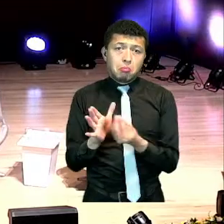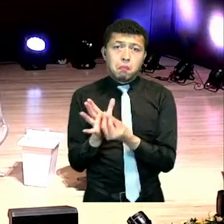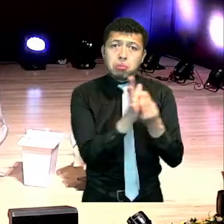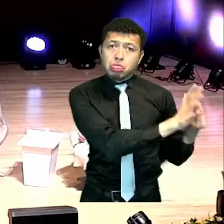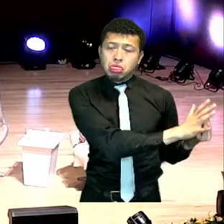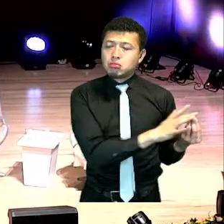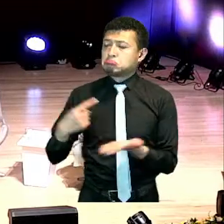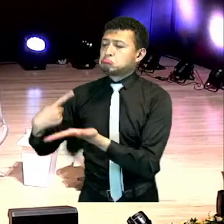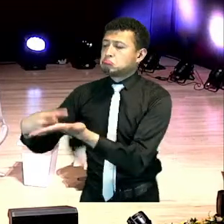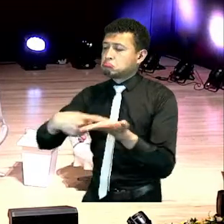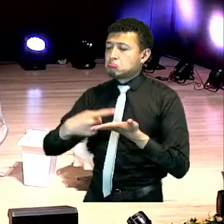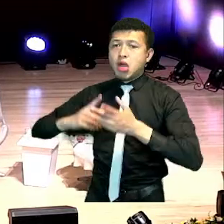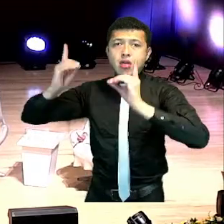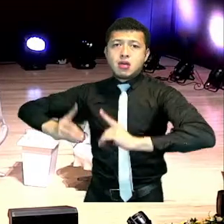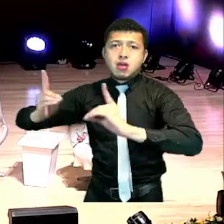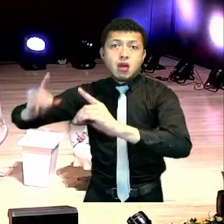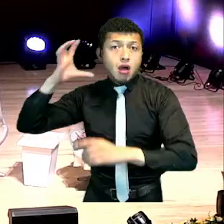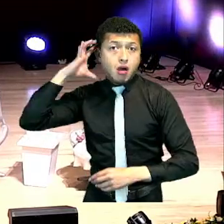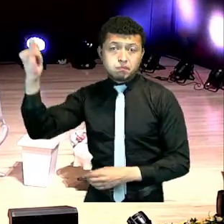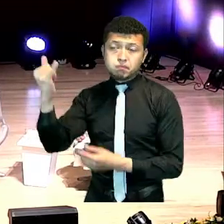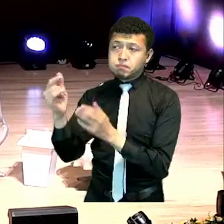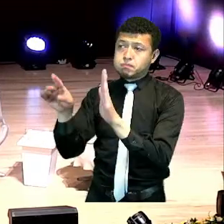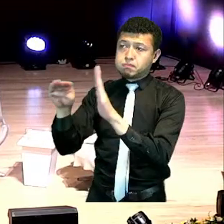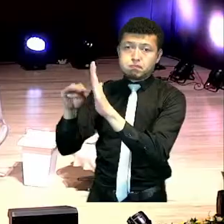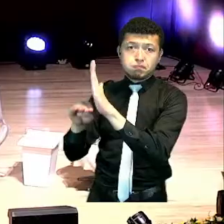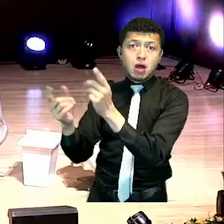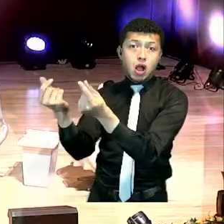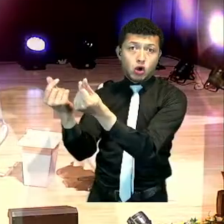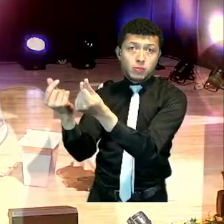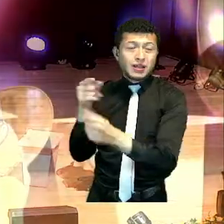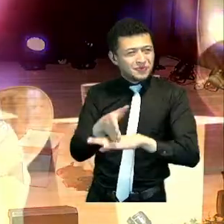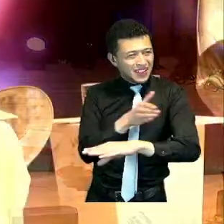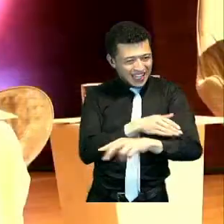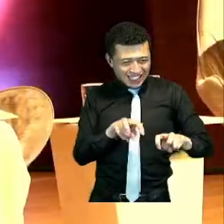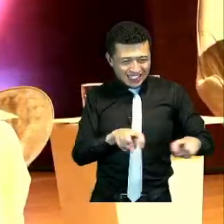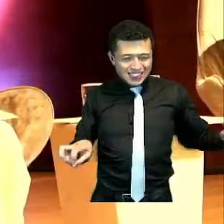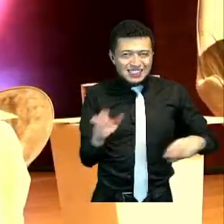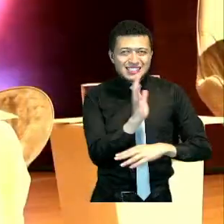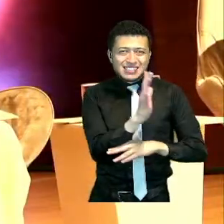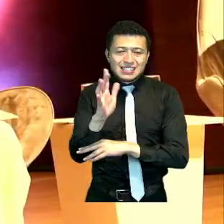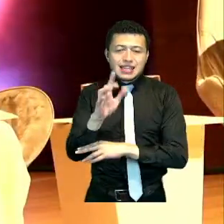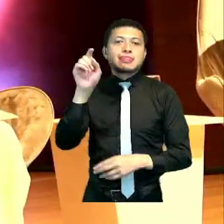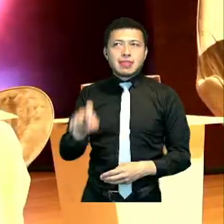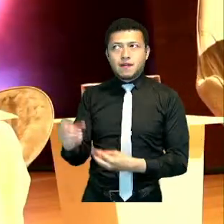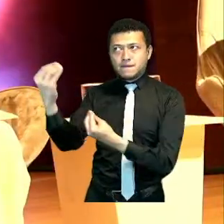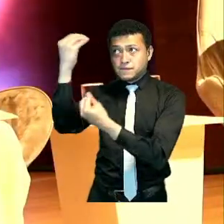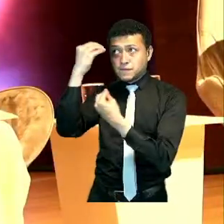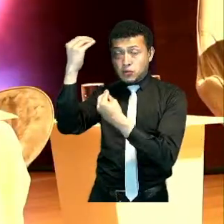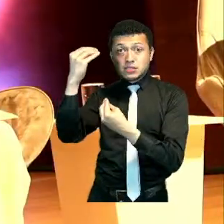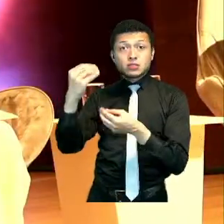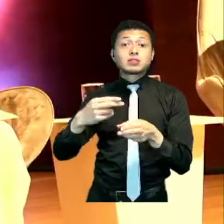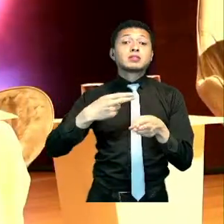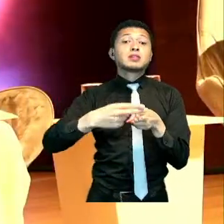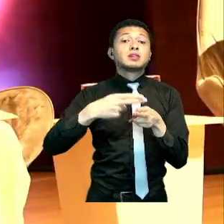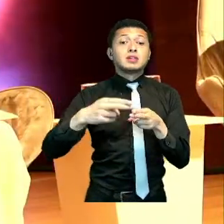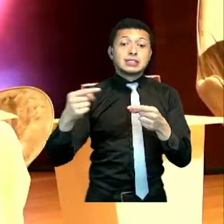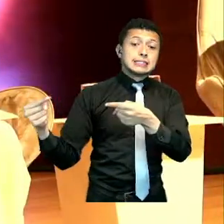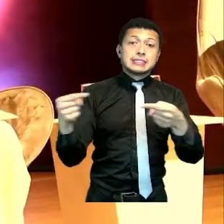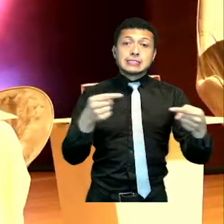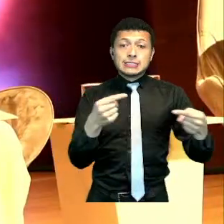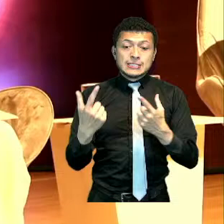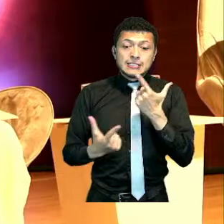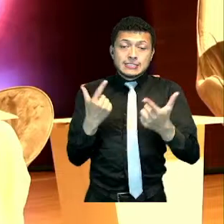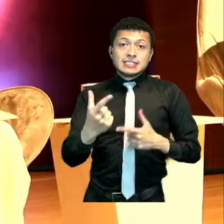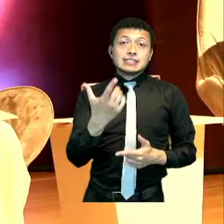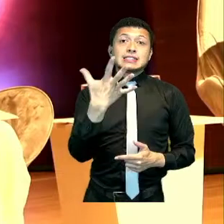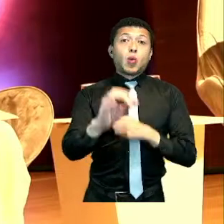necessarily, like colleagues from the panel this morning were saying, we need to prepare ourselves. We need to train